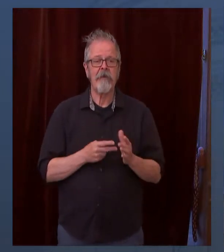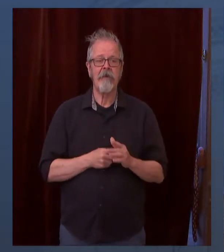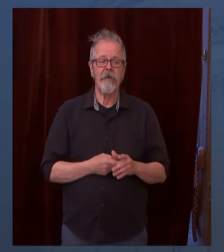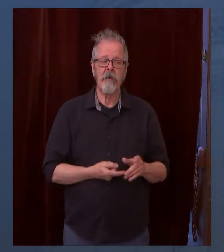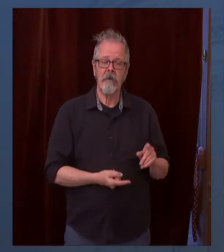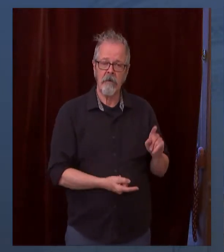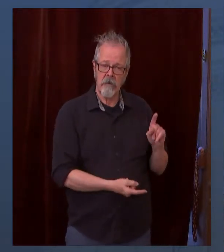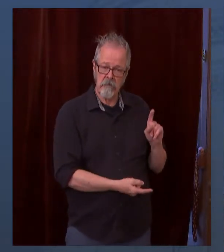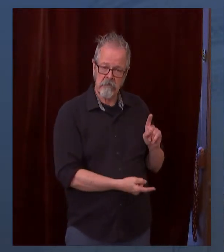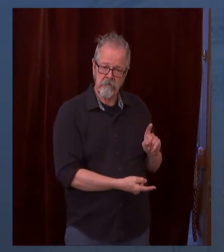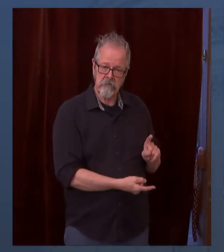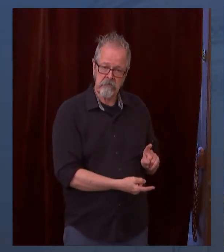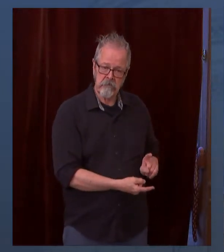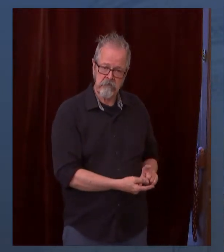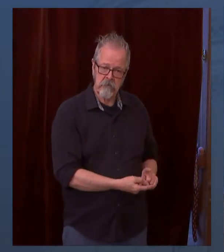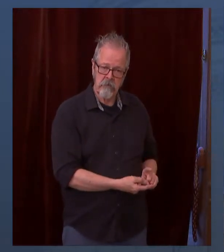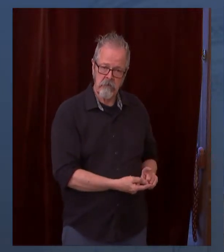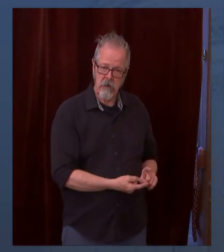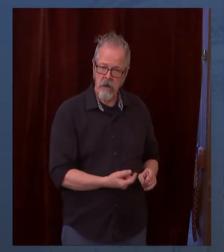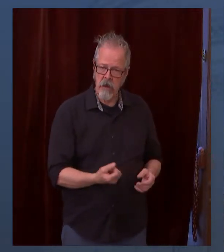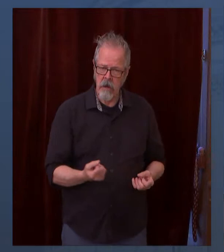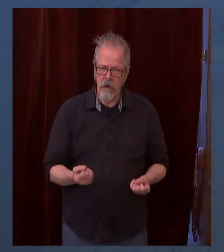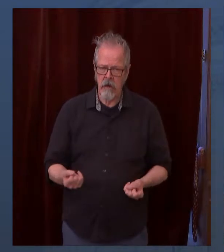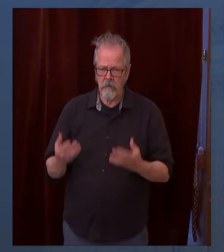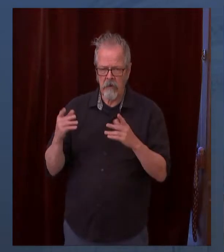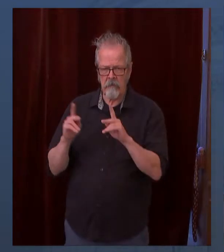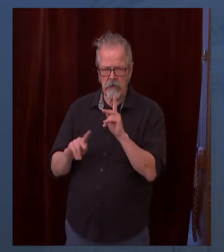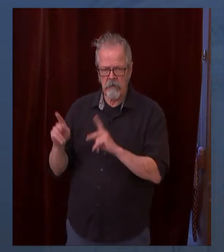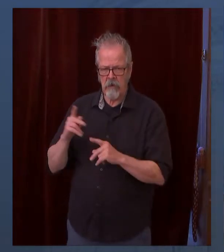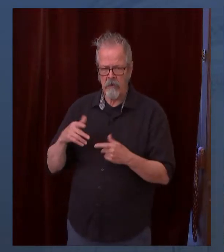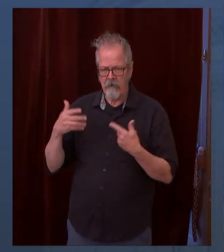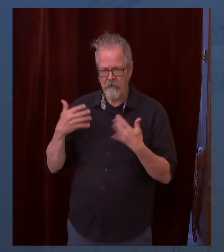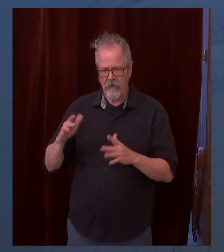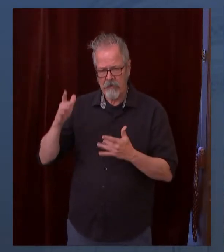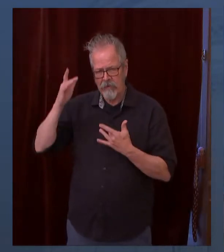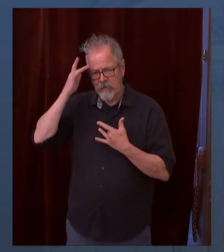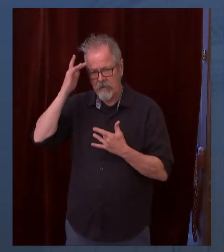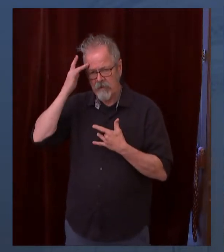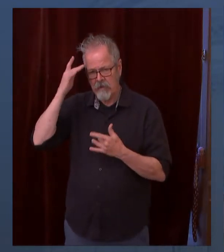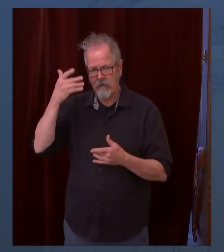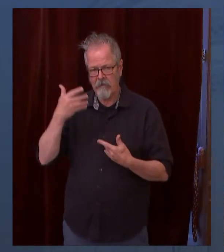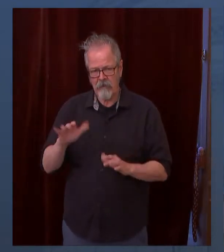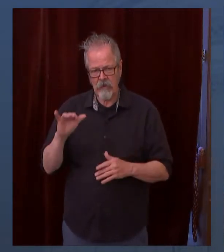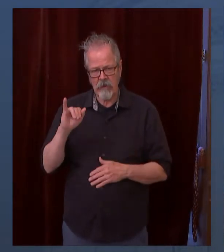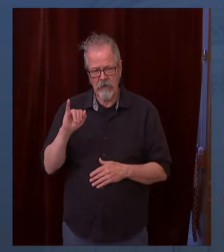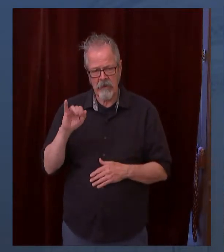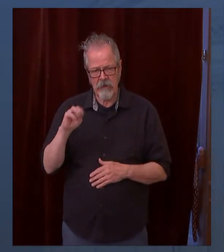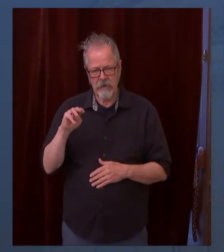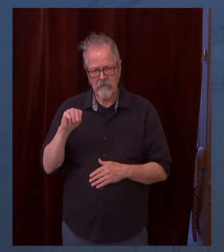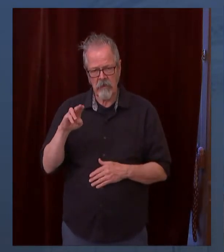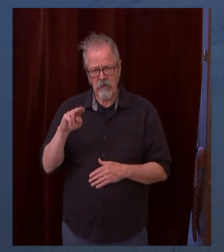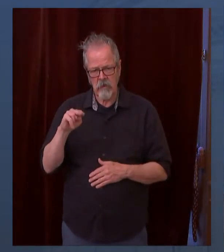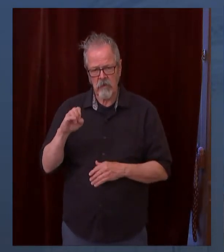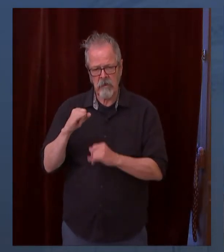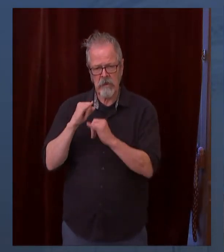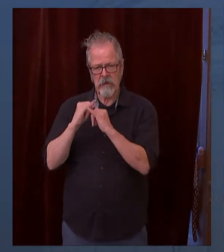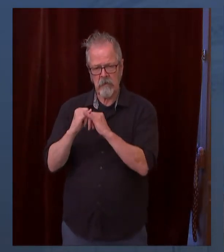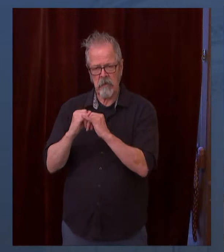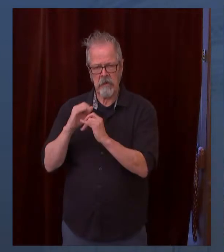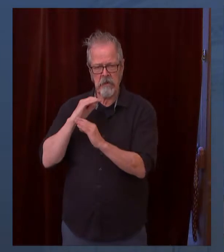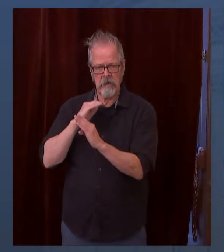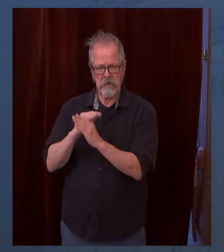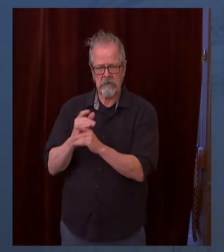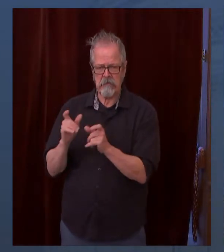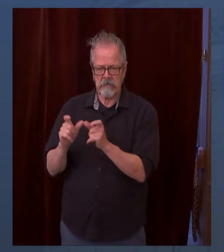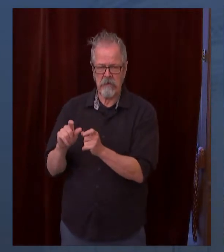population that is already immune. So other states like Texas and Florida that had runaway